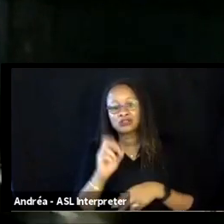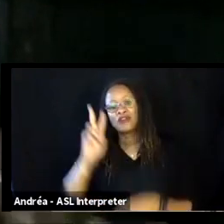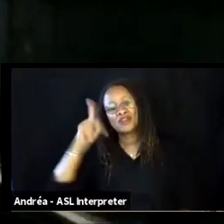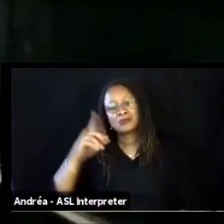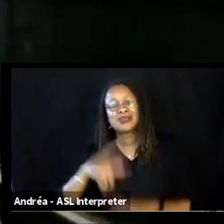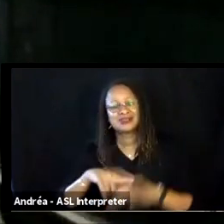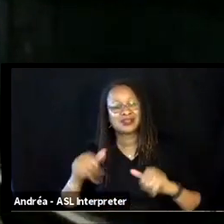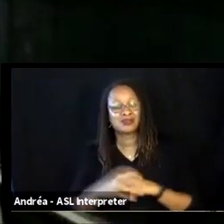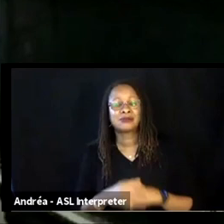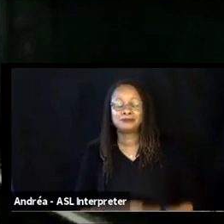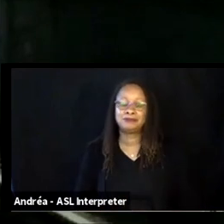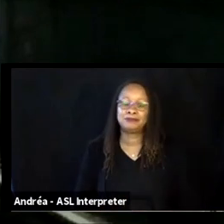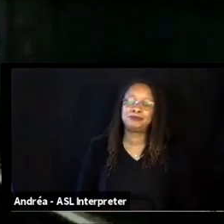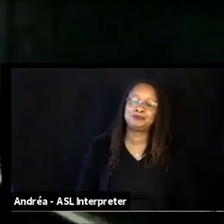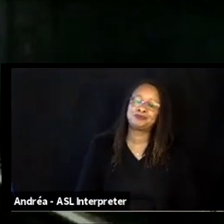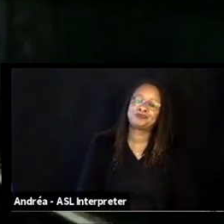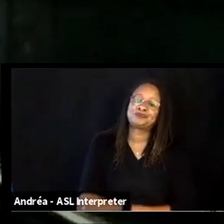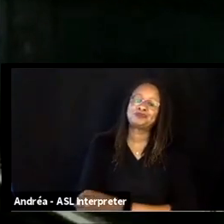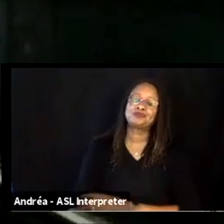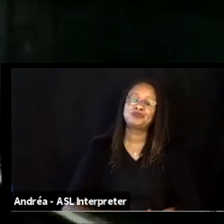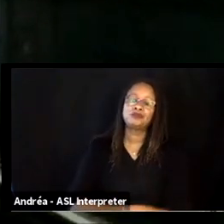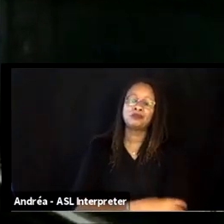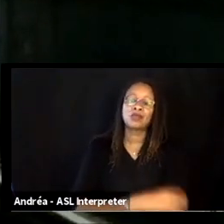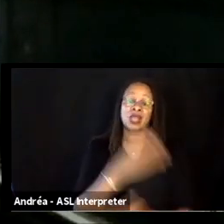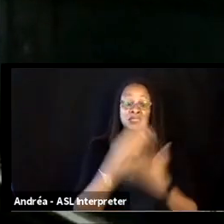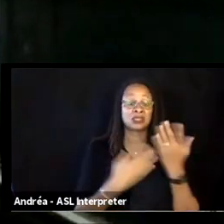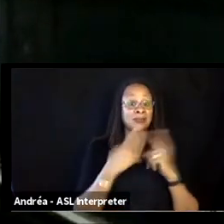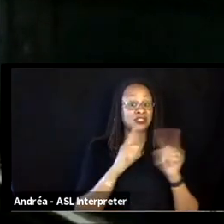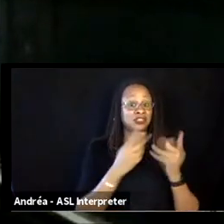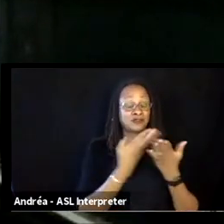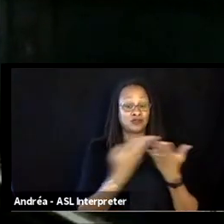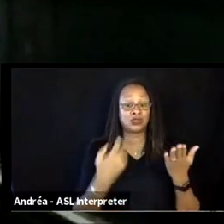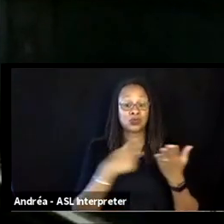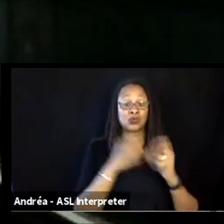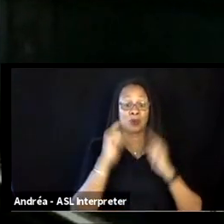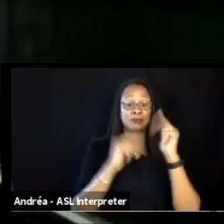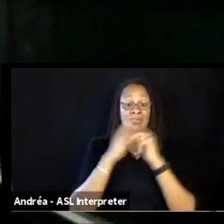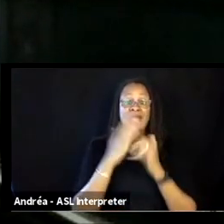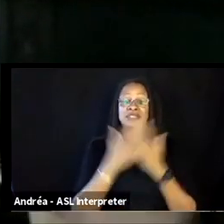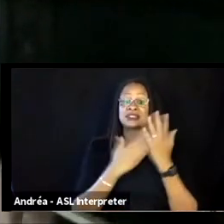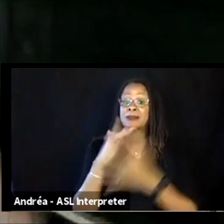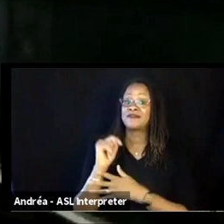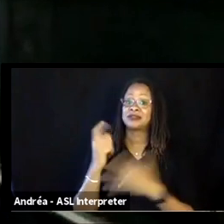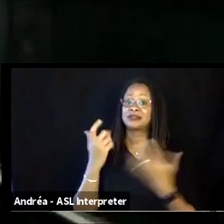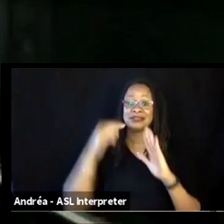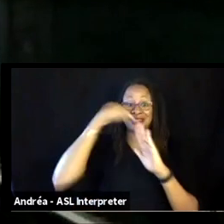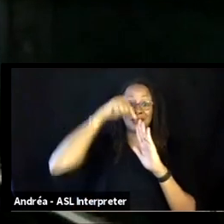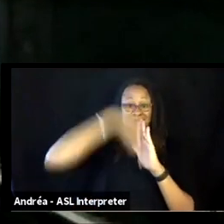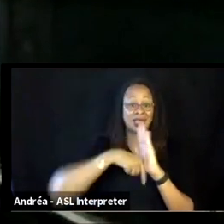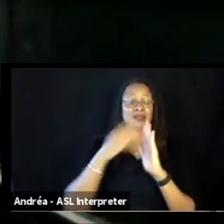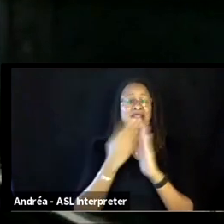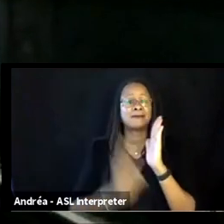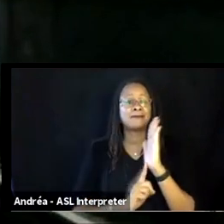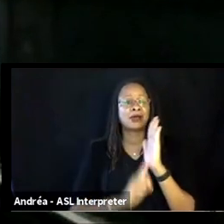cetera. So with some of the, you know, different resources that we've built, some of this has been top down and others have been bottom up, and it's